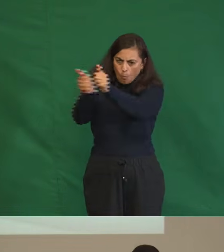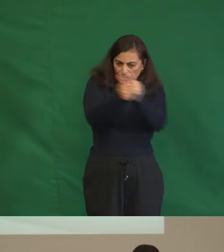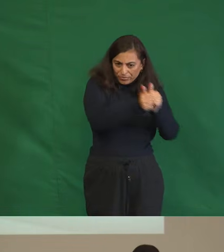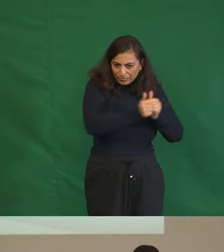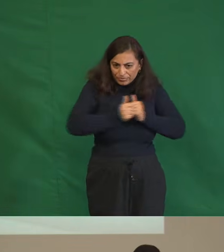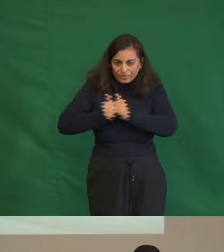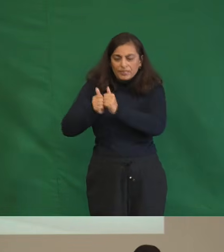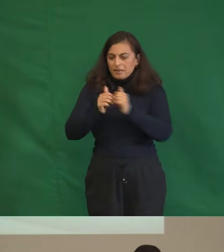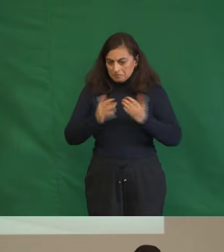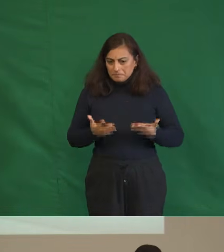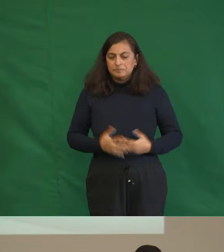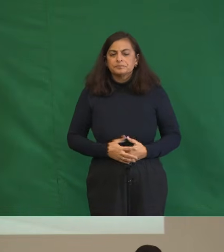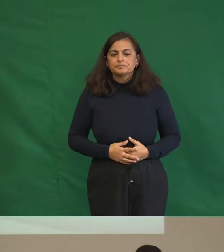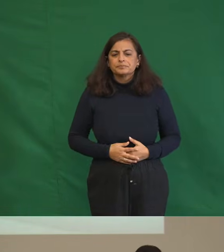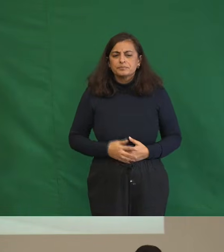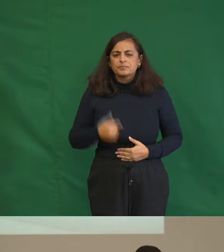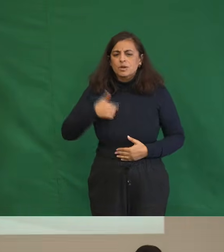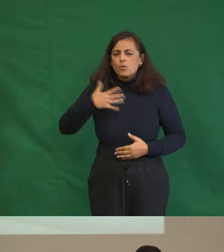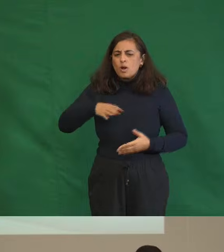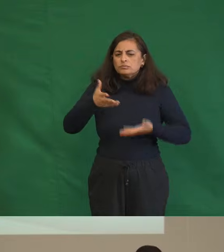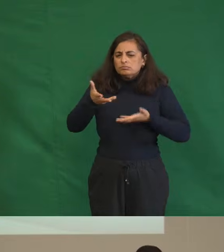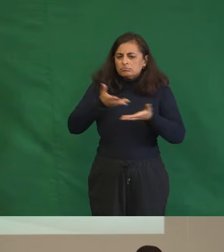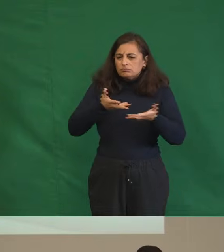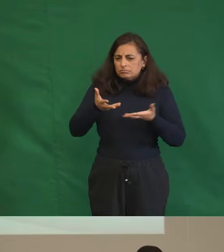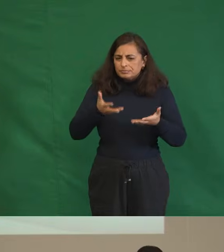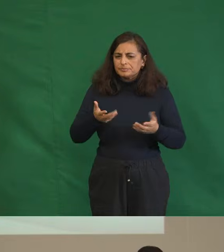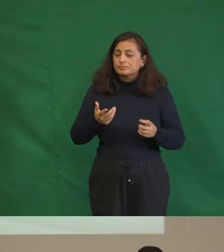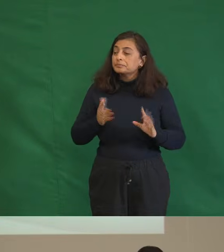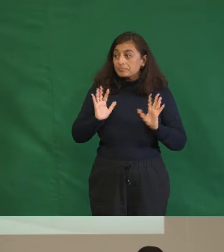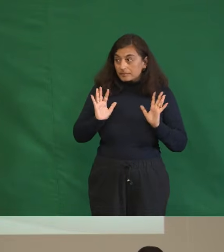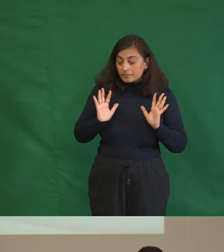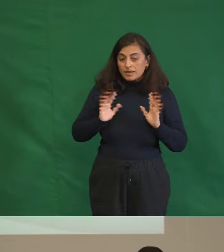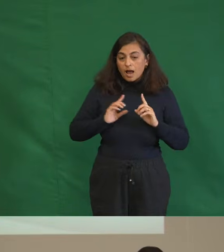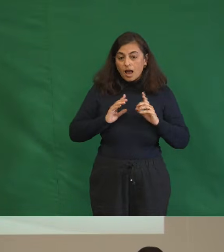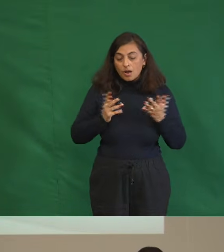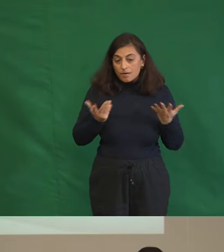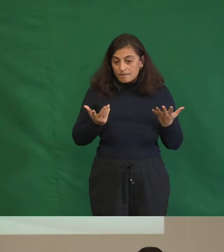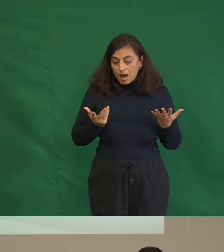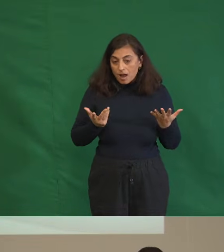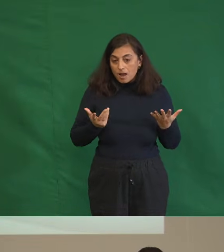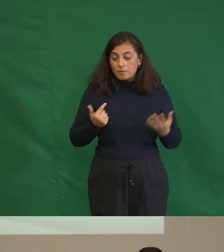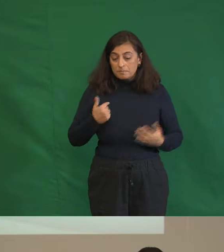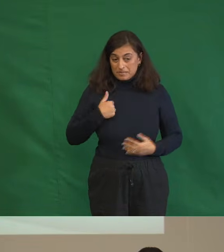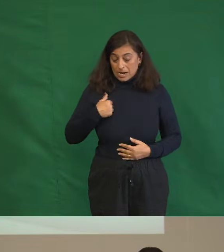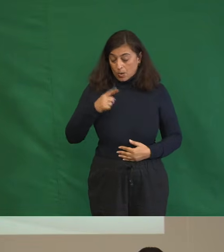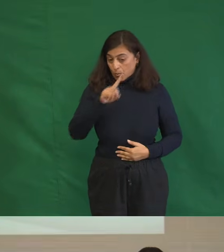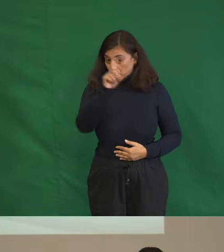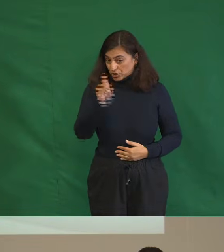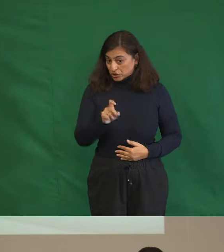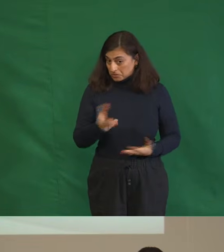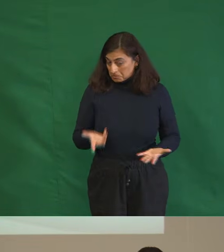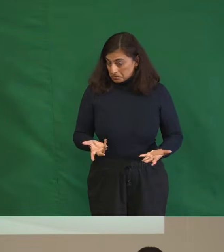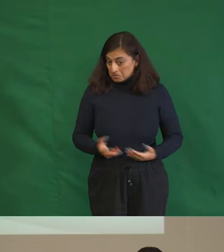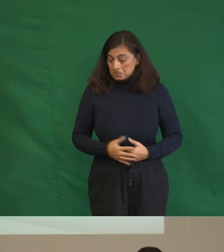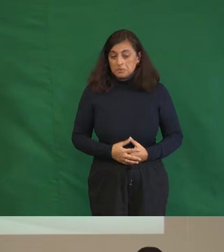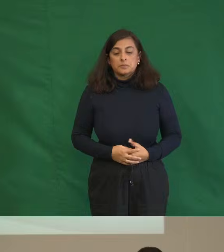engage going forward. However, my question that I have is, I